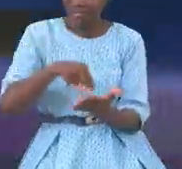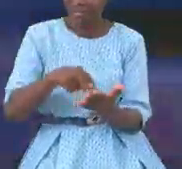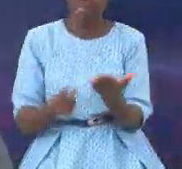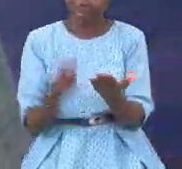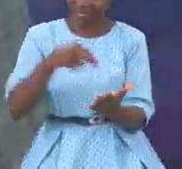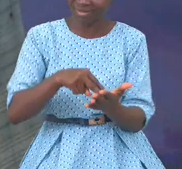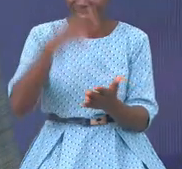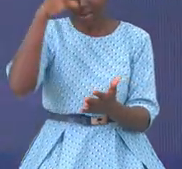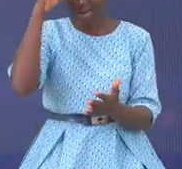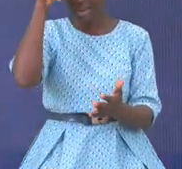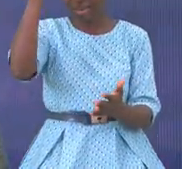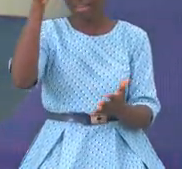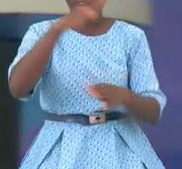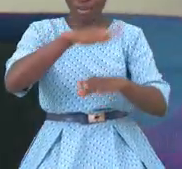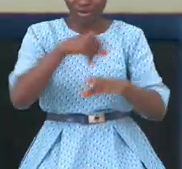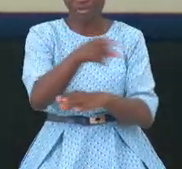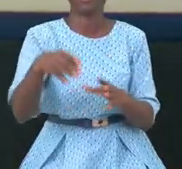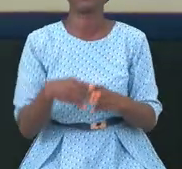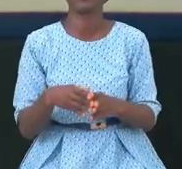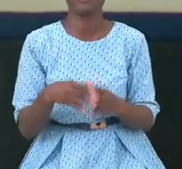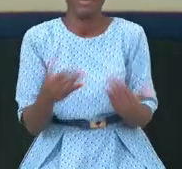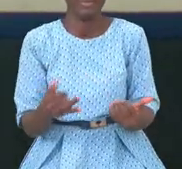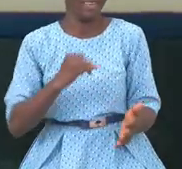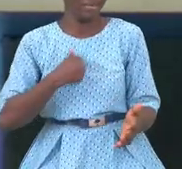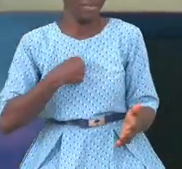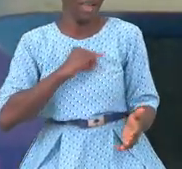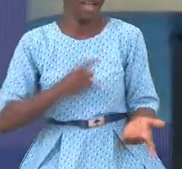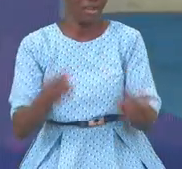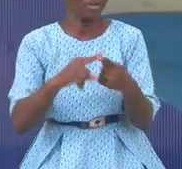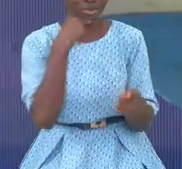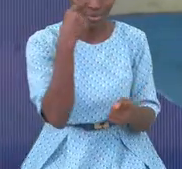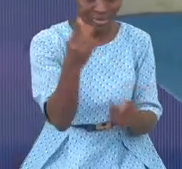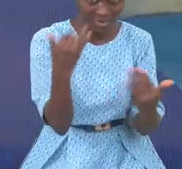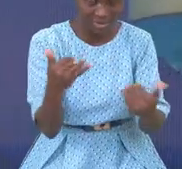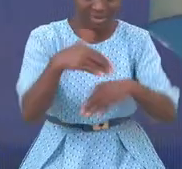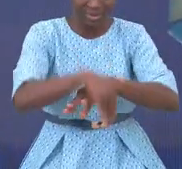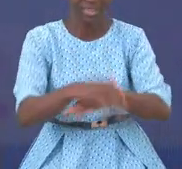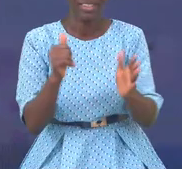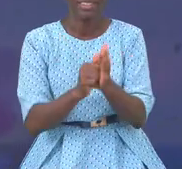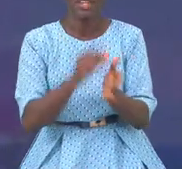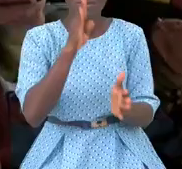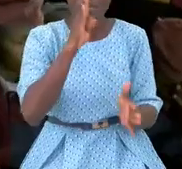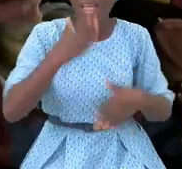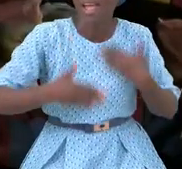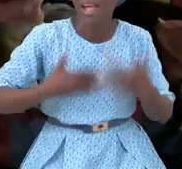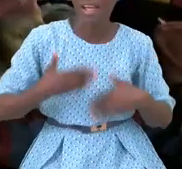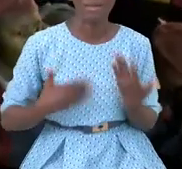you tonight, be of good comfort, be happy, be joyful. Christ is calling